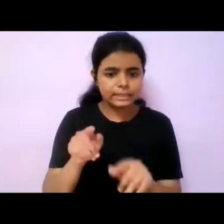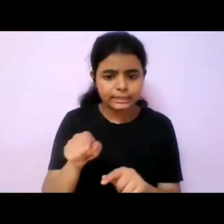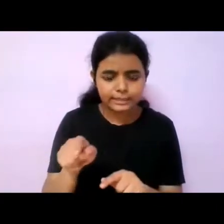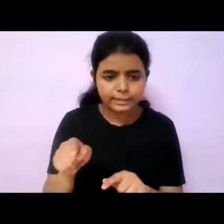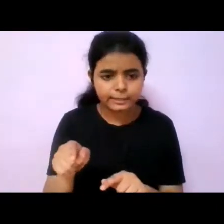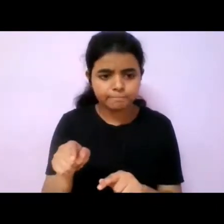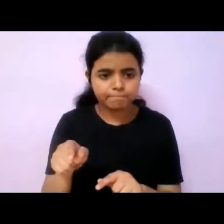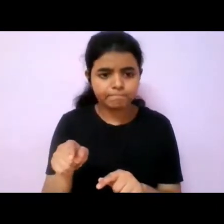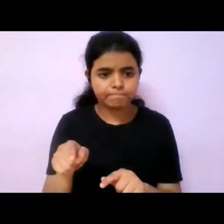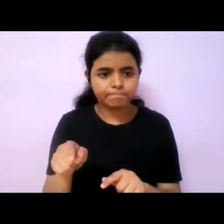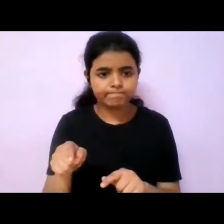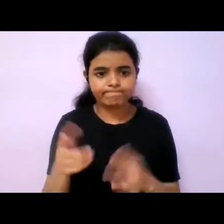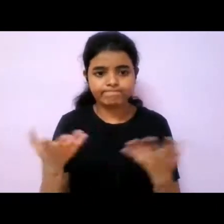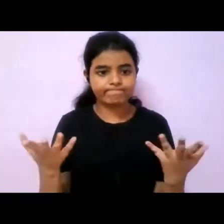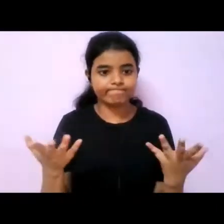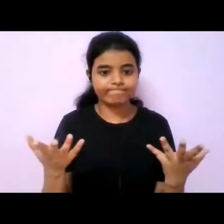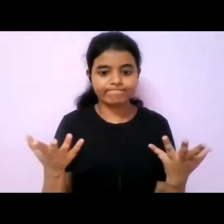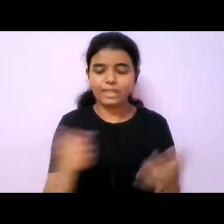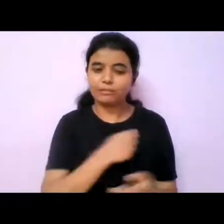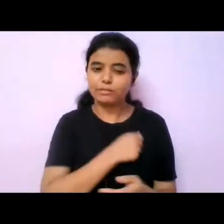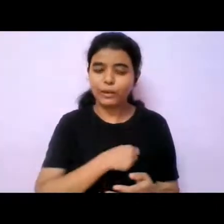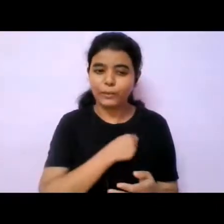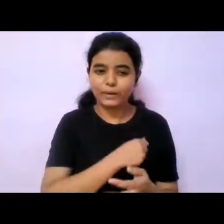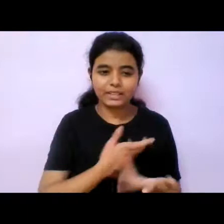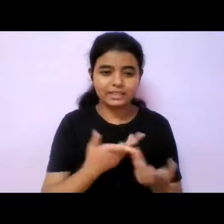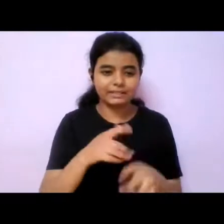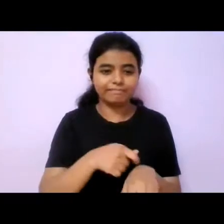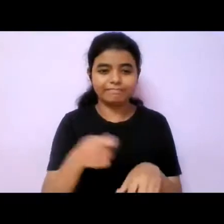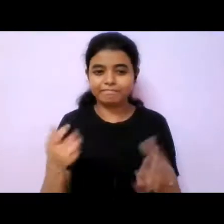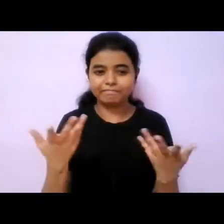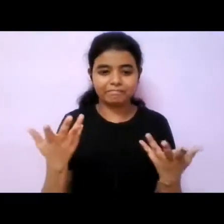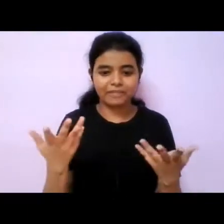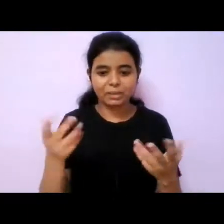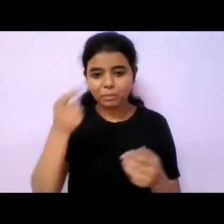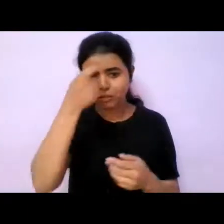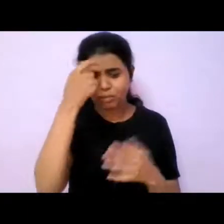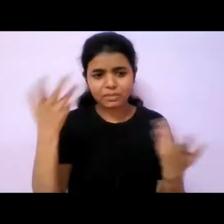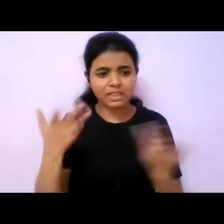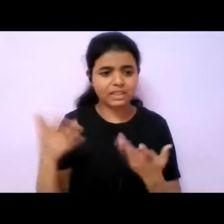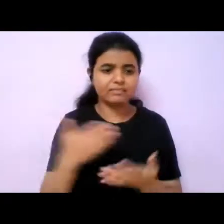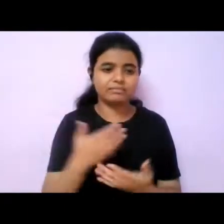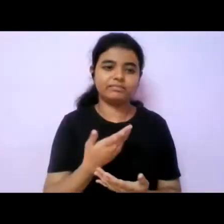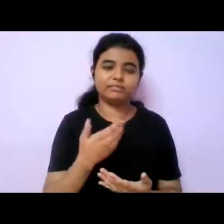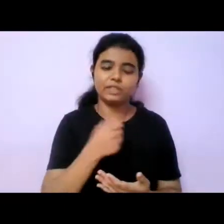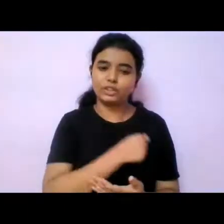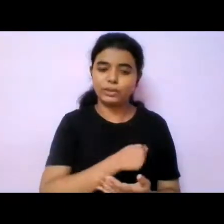is the computer I always use. I'm sorry. I don't know what's the problem.